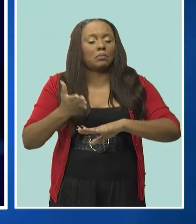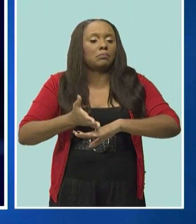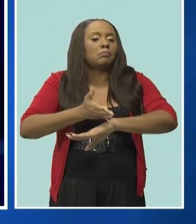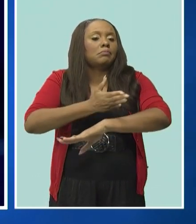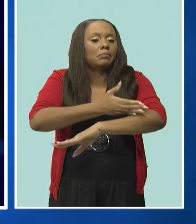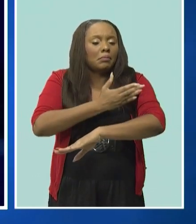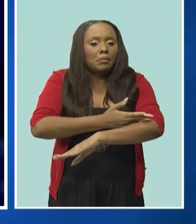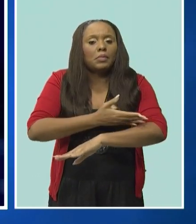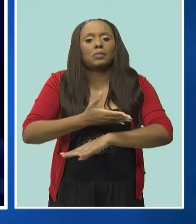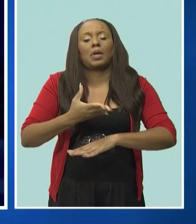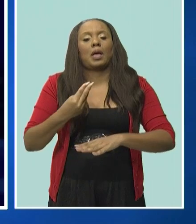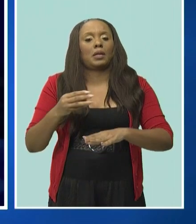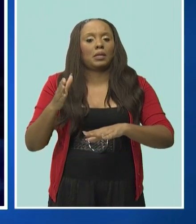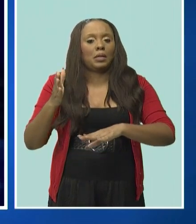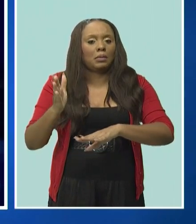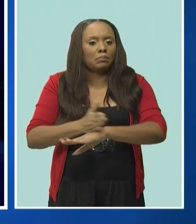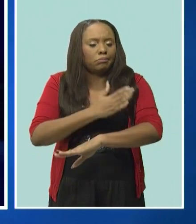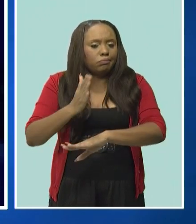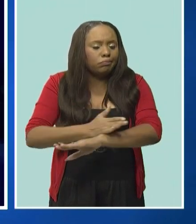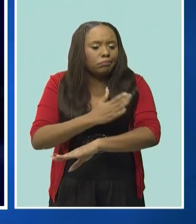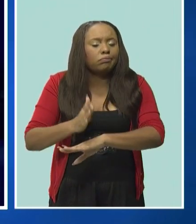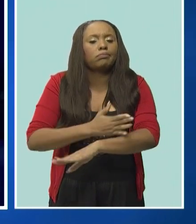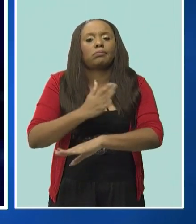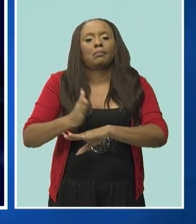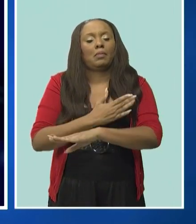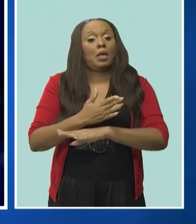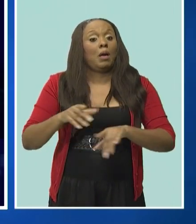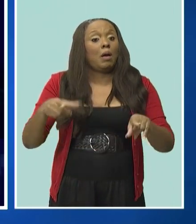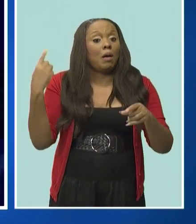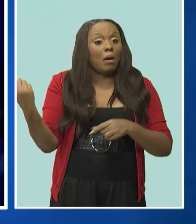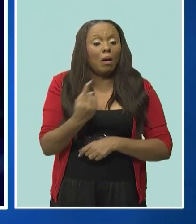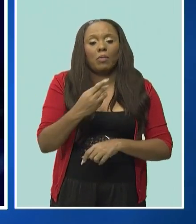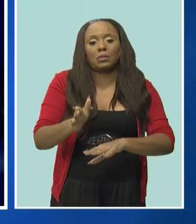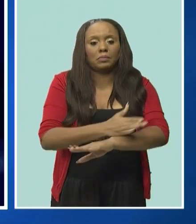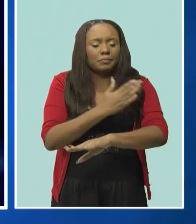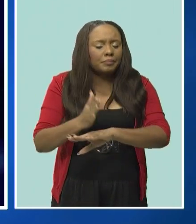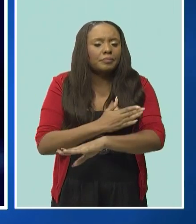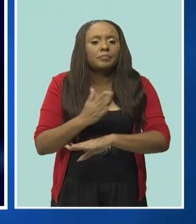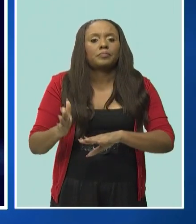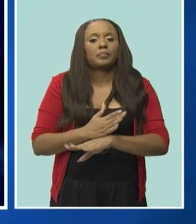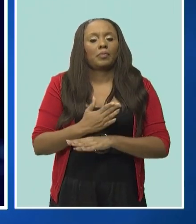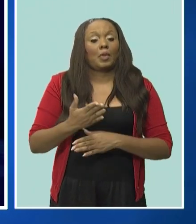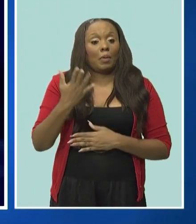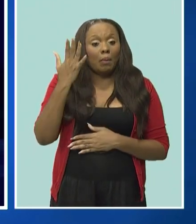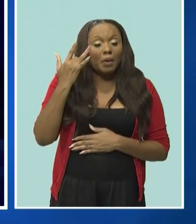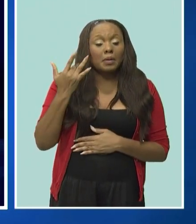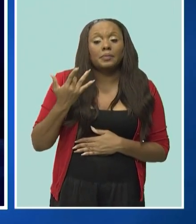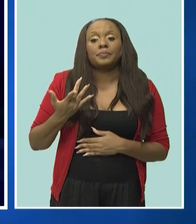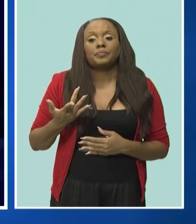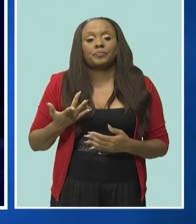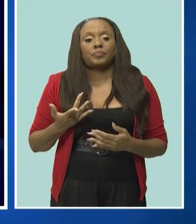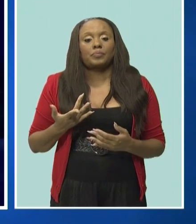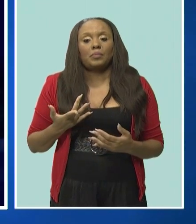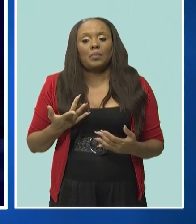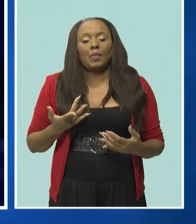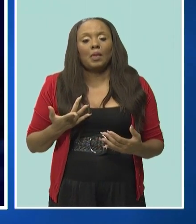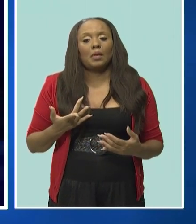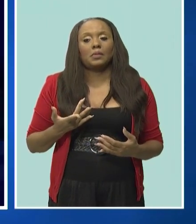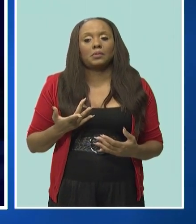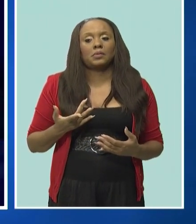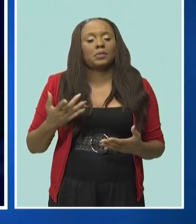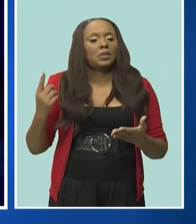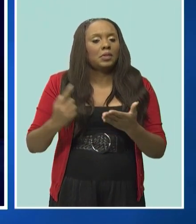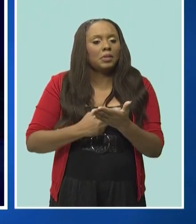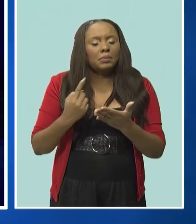maturity. There's room for improvement, and of course that is always going to be the case because, as I said, there's always going to be a threat to